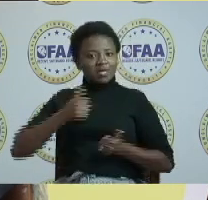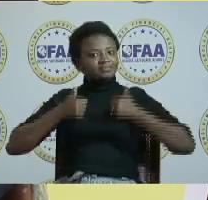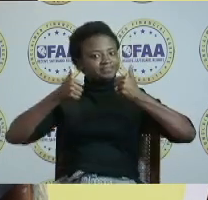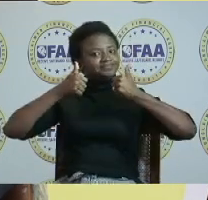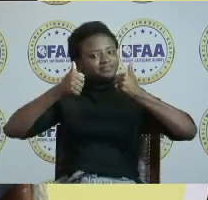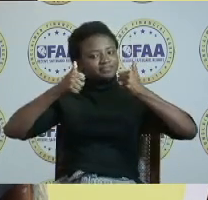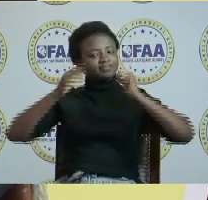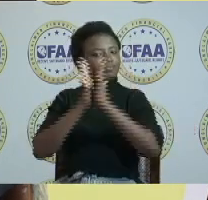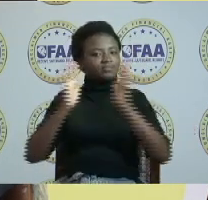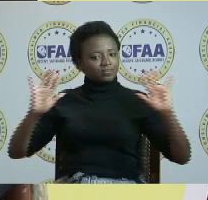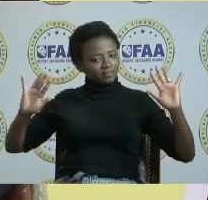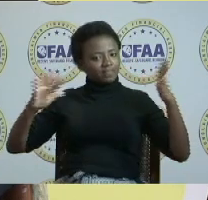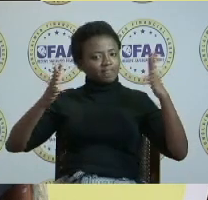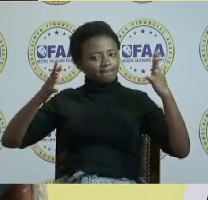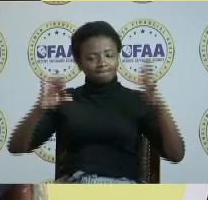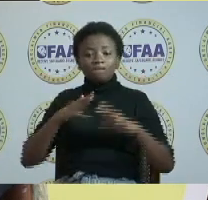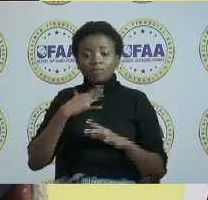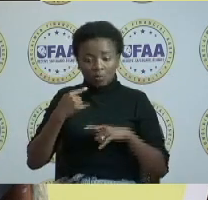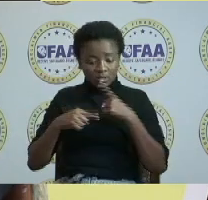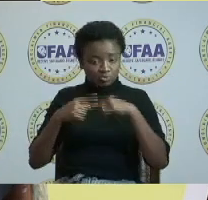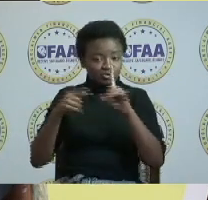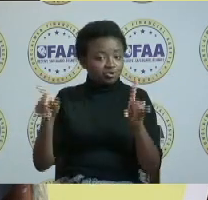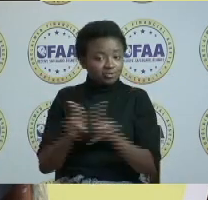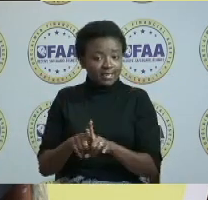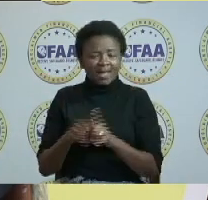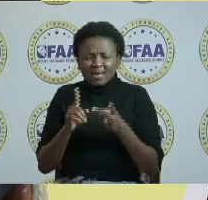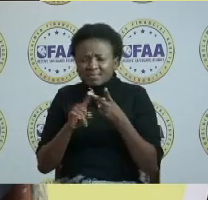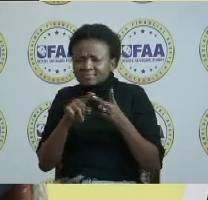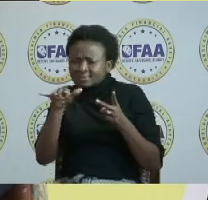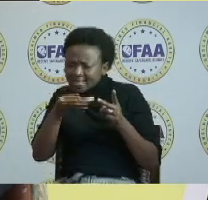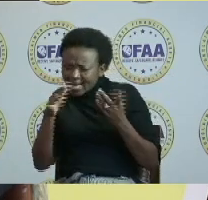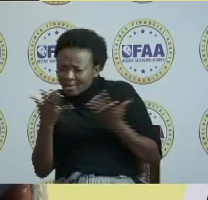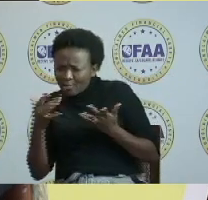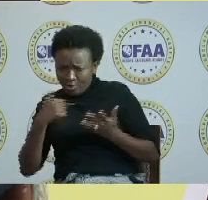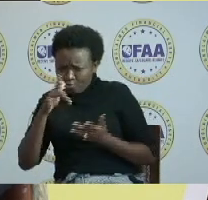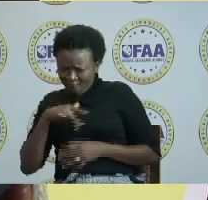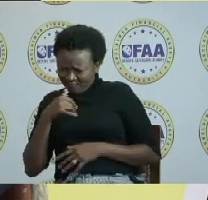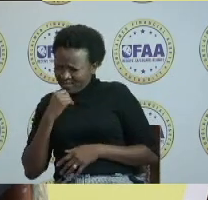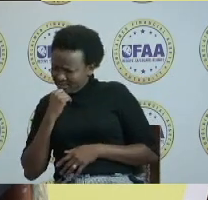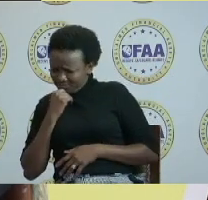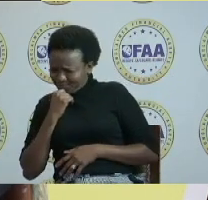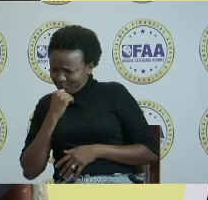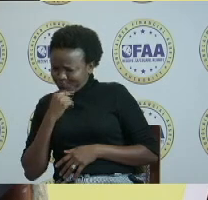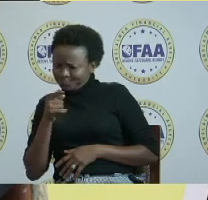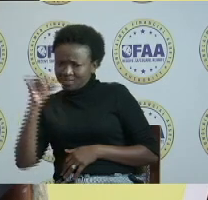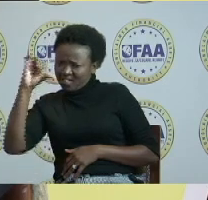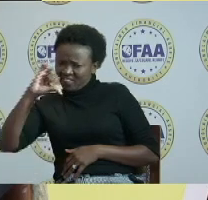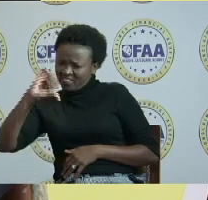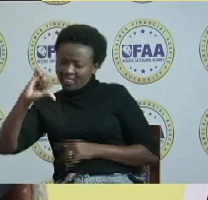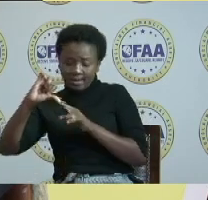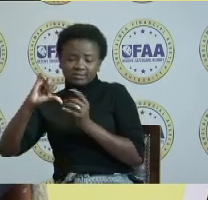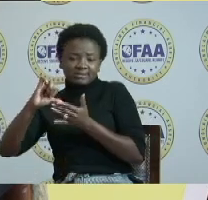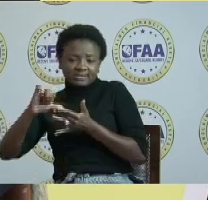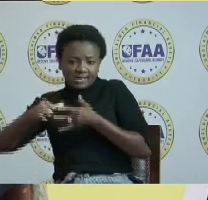you're happy with us doing more and more of that? What are some of the areas you feel we have room for improvement so that we